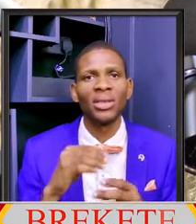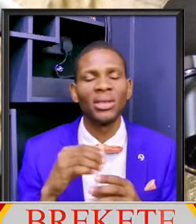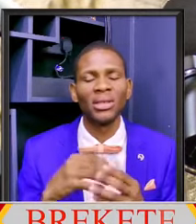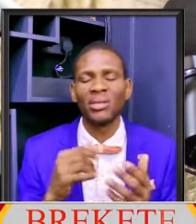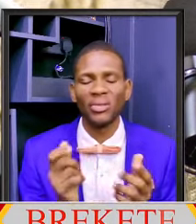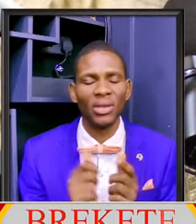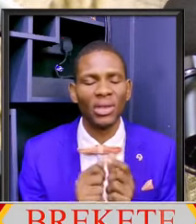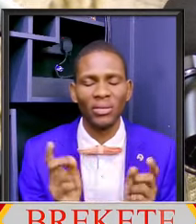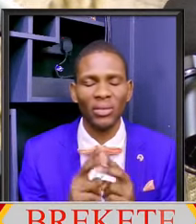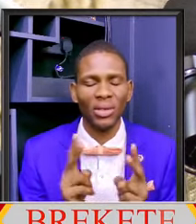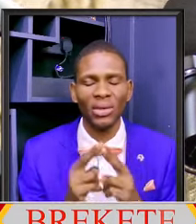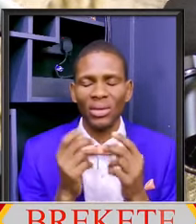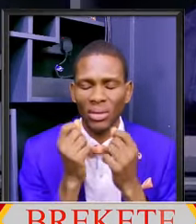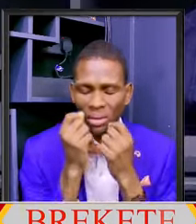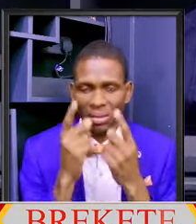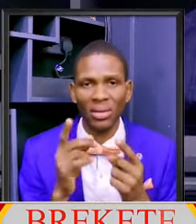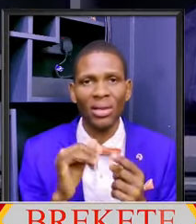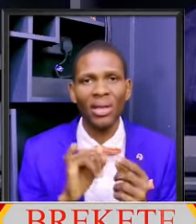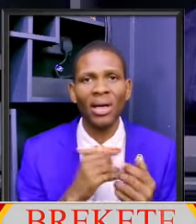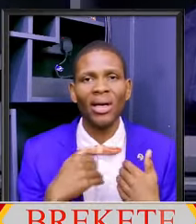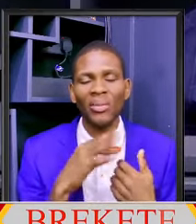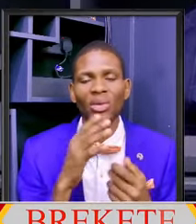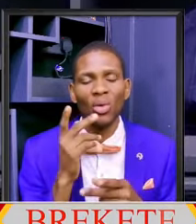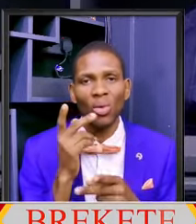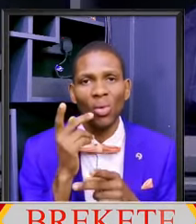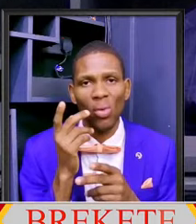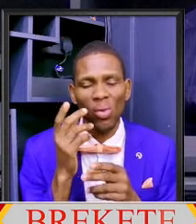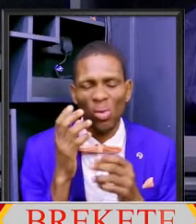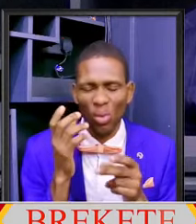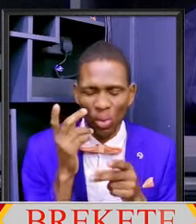it's so shocking. I've been holding myself